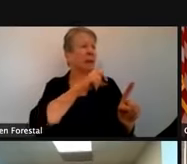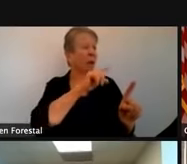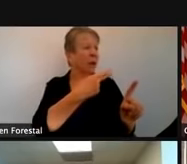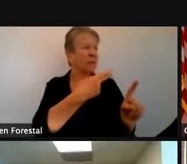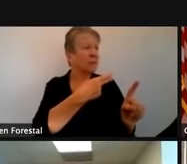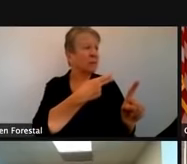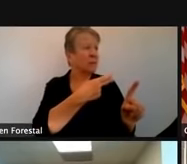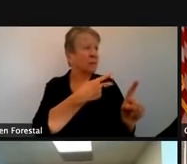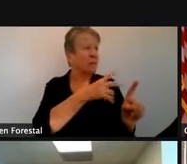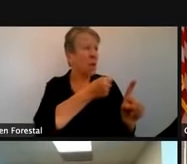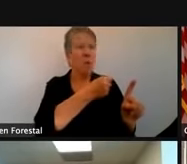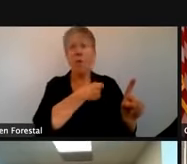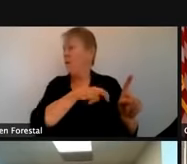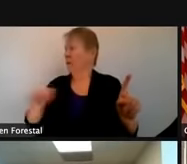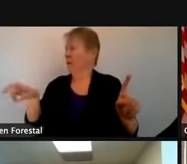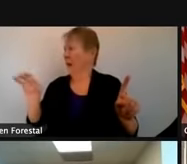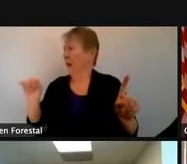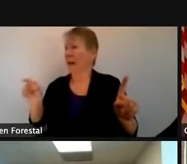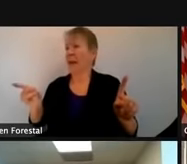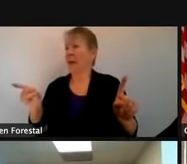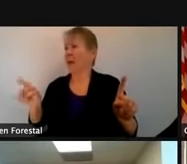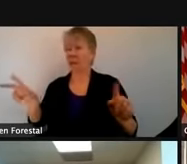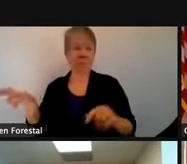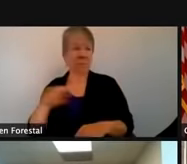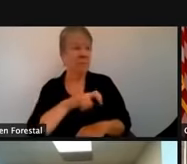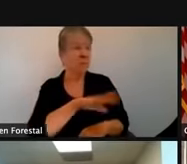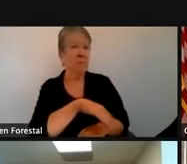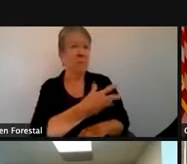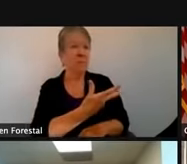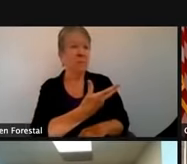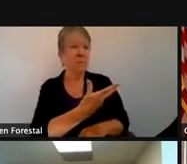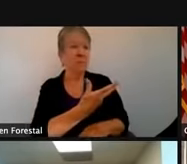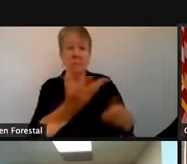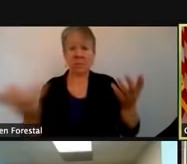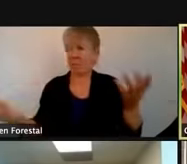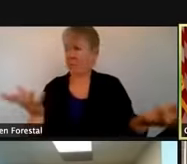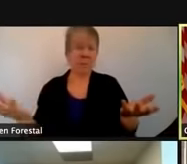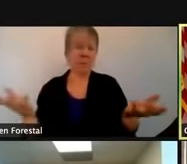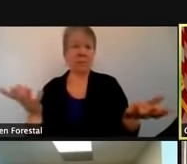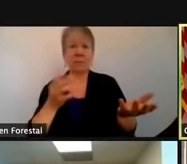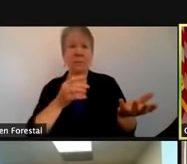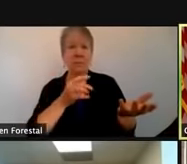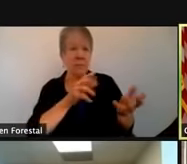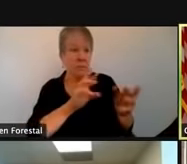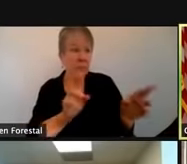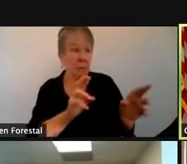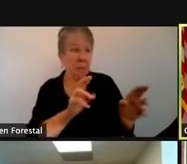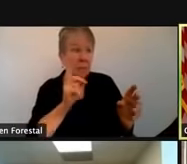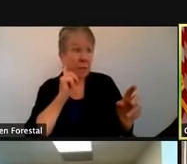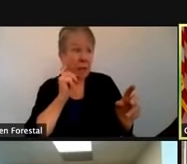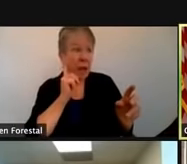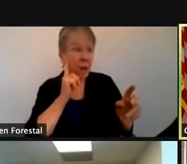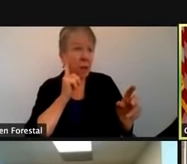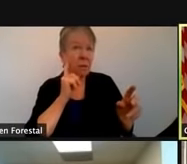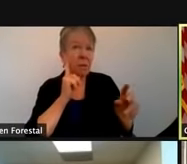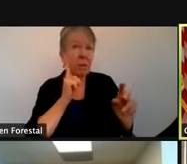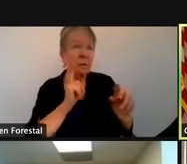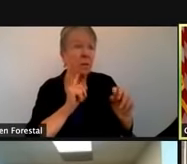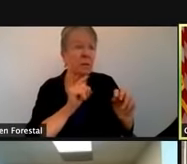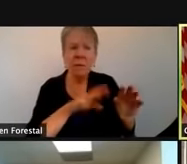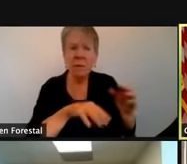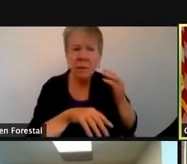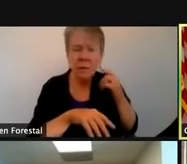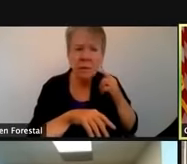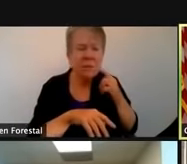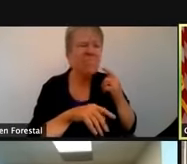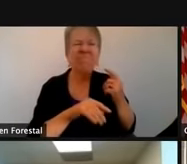intentionally, but back to Judy. Can you give us a sound check there? How you holding up? Say something. Yeah, does it sound better now?